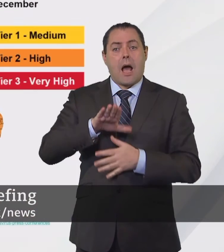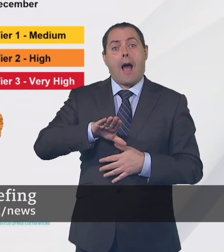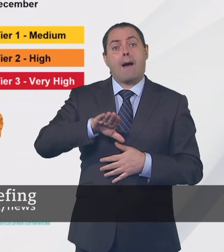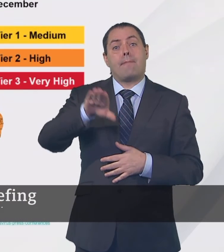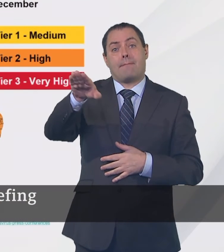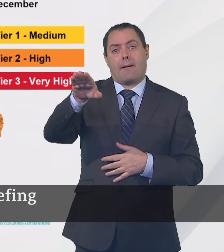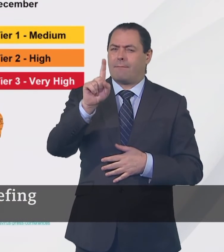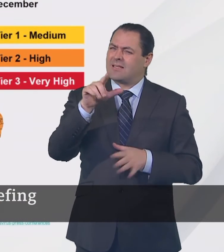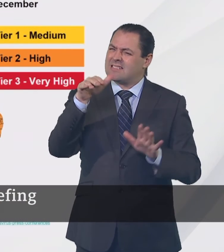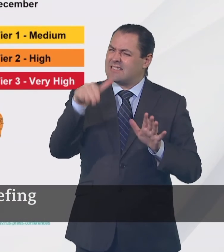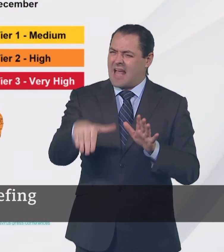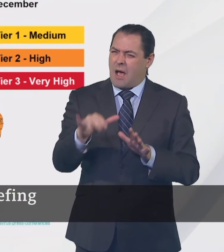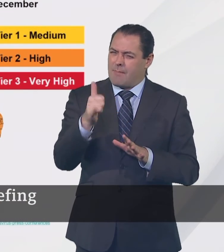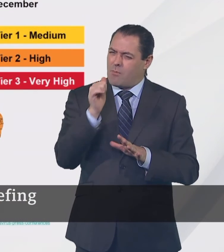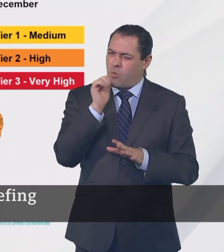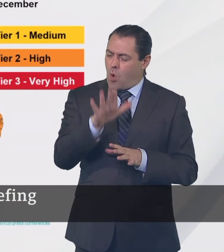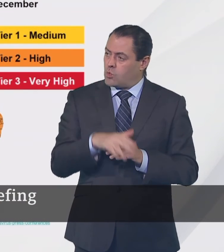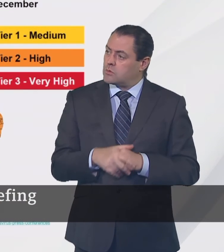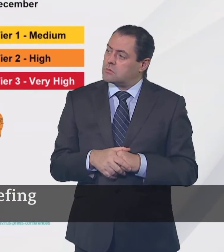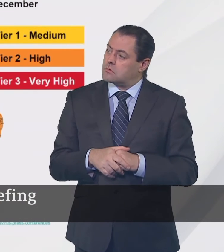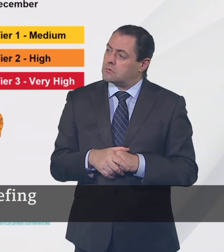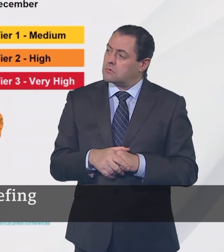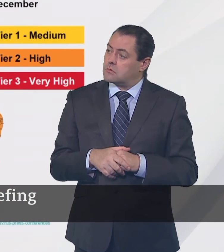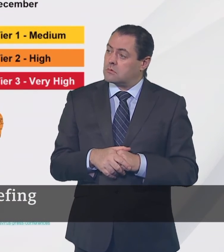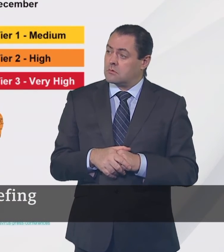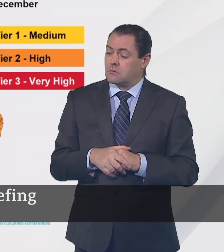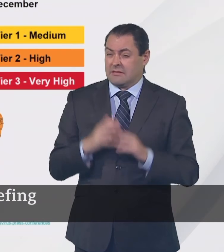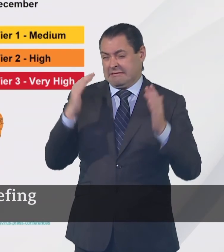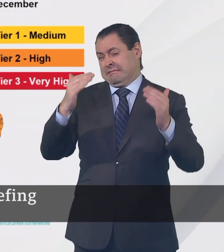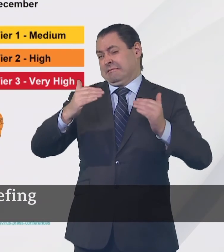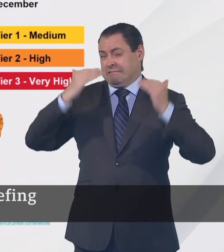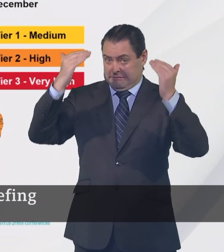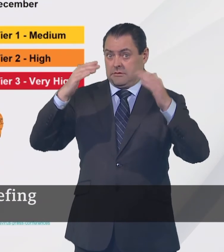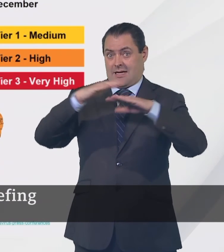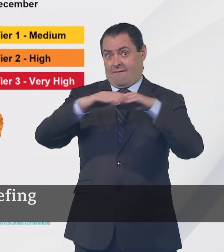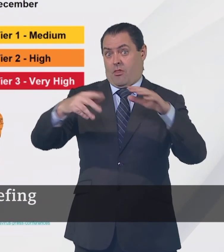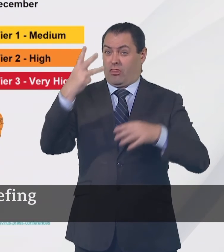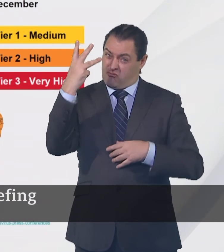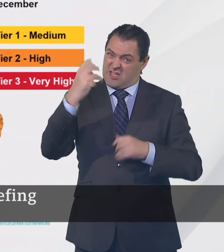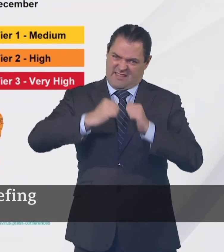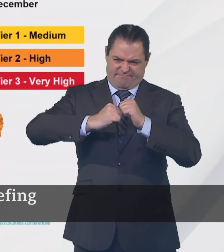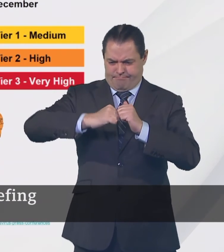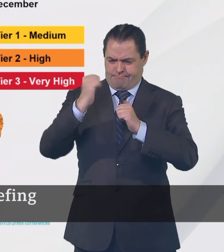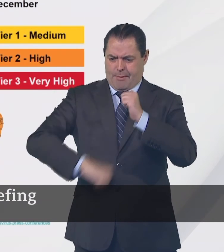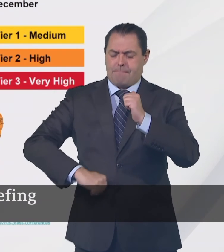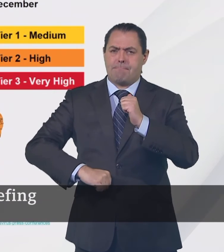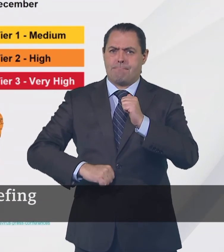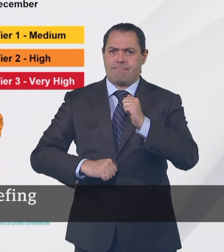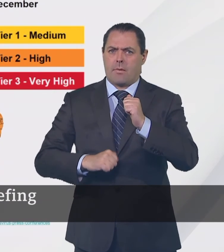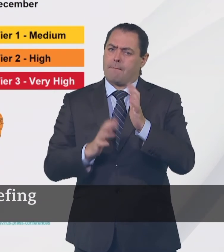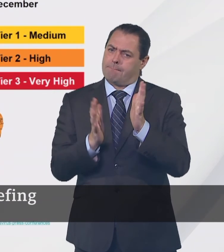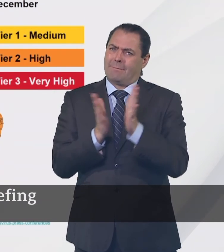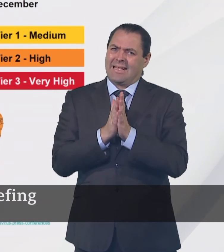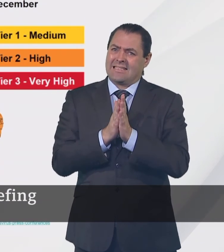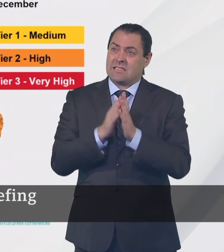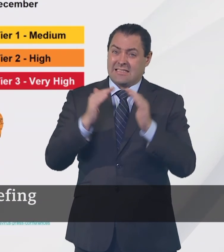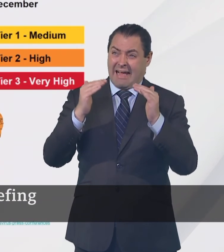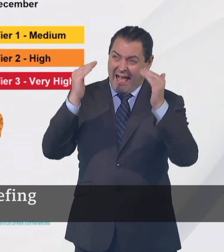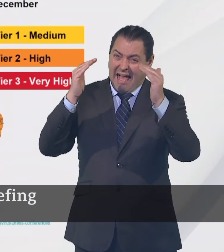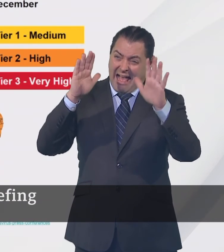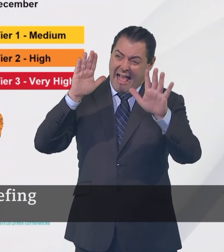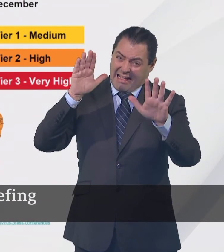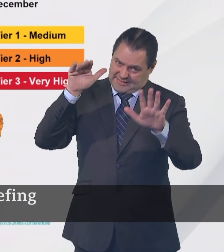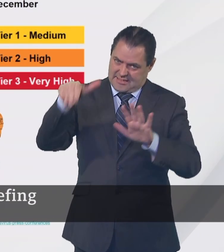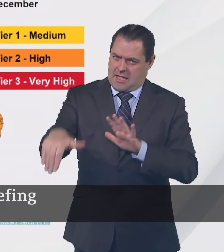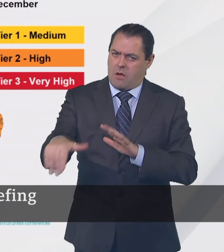things down. And tier 3, we think, based on previous experience, is strong enough to pull things down from a higher peak. So